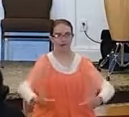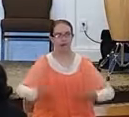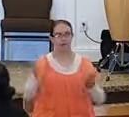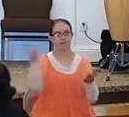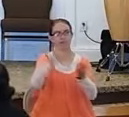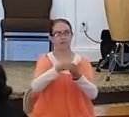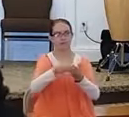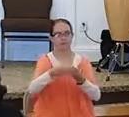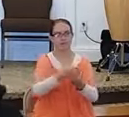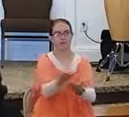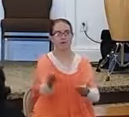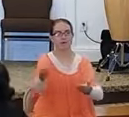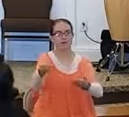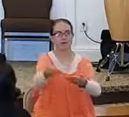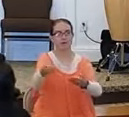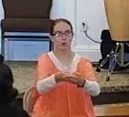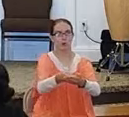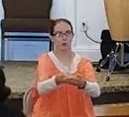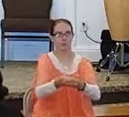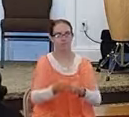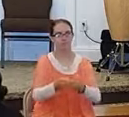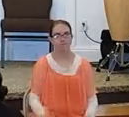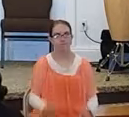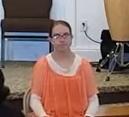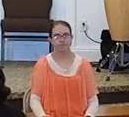into something brand new. Hallelujah.